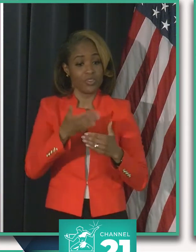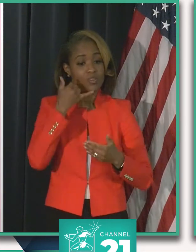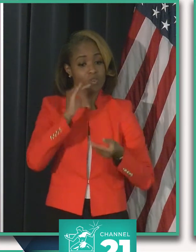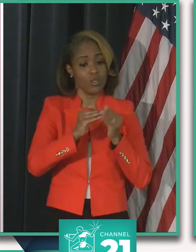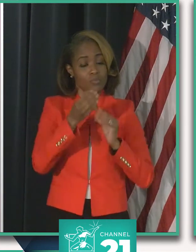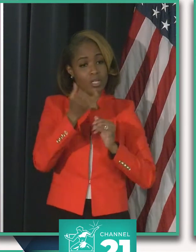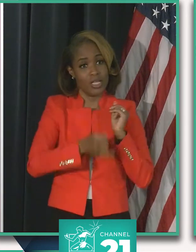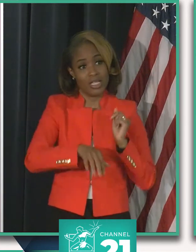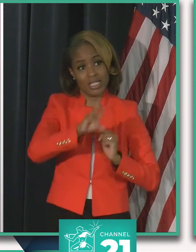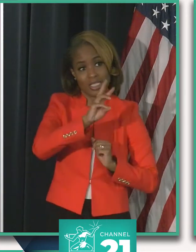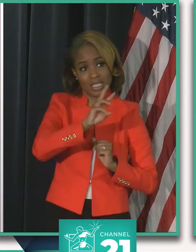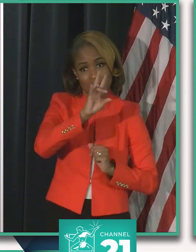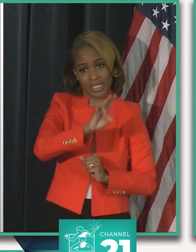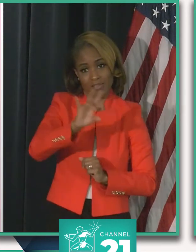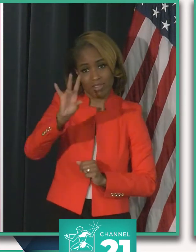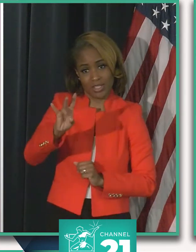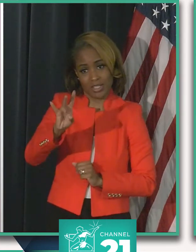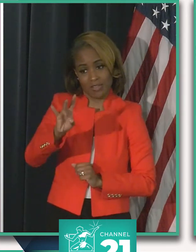677.